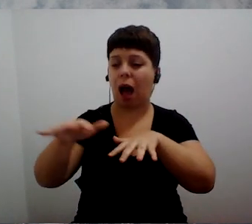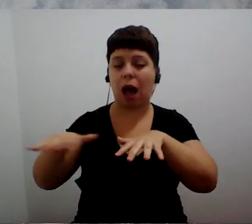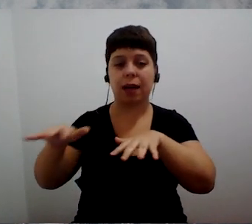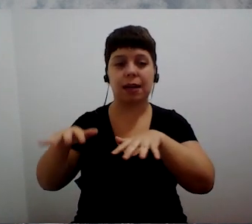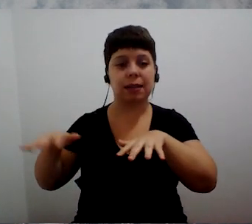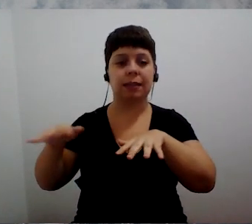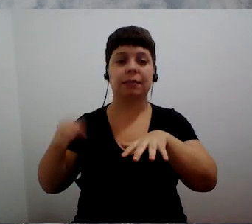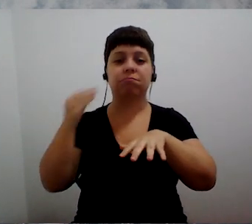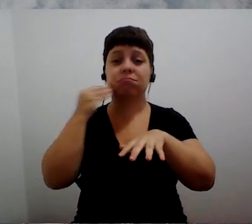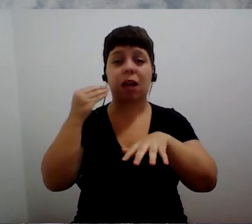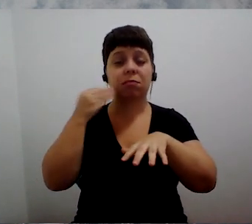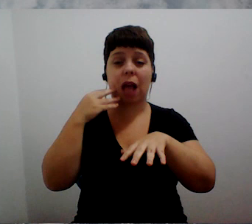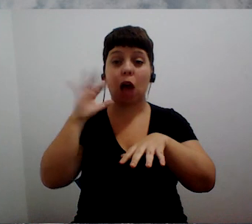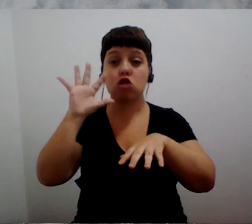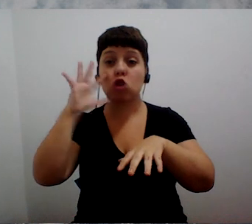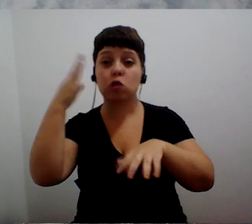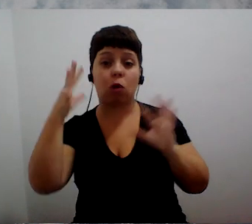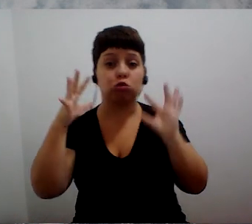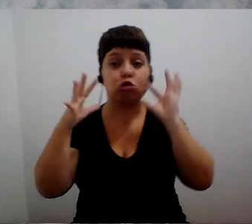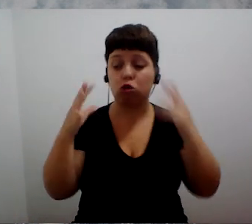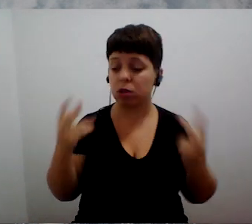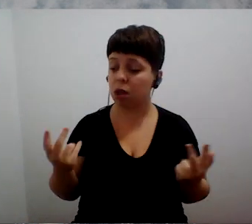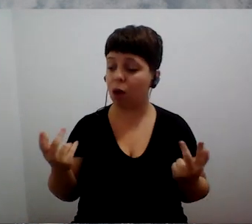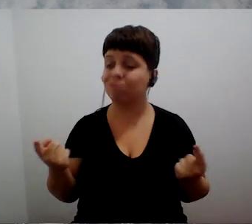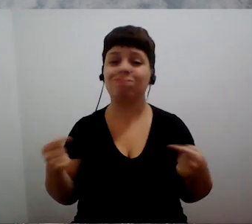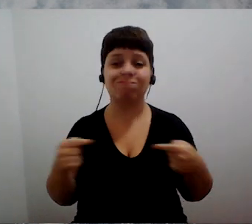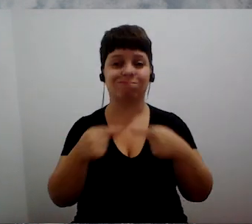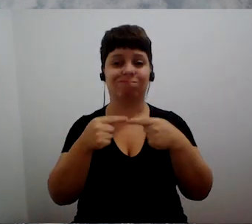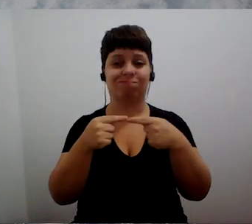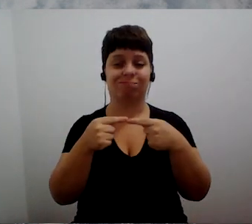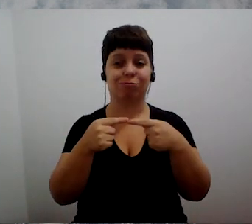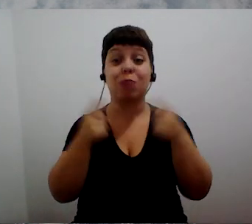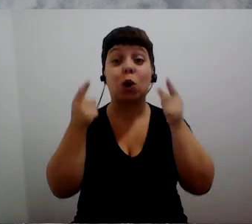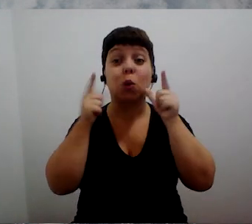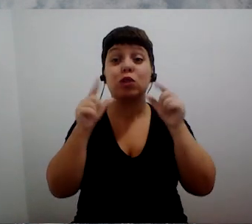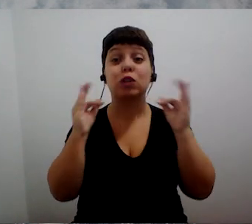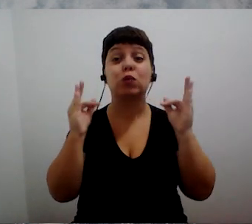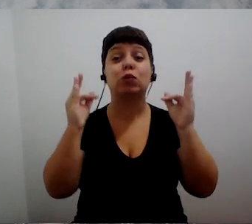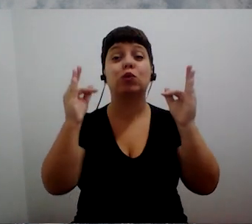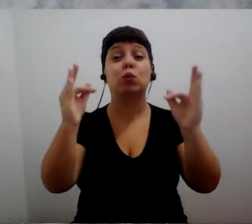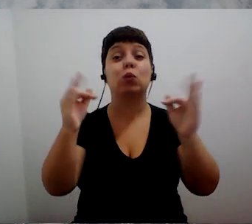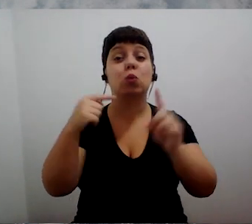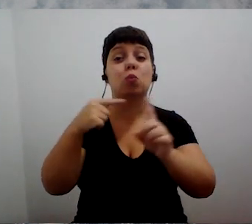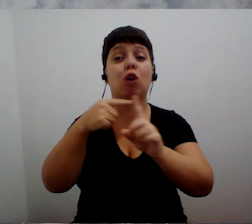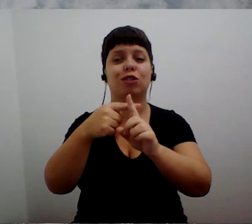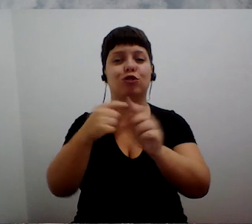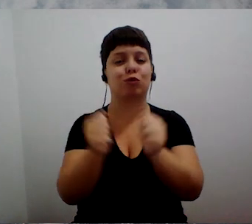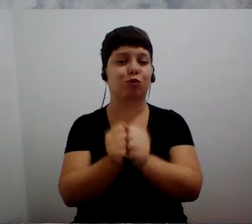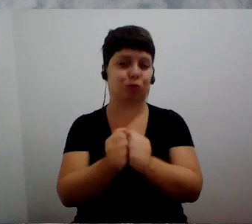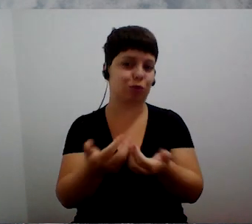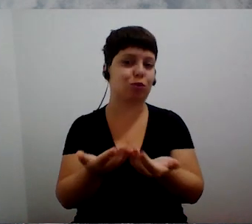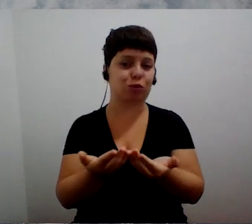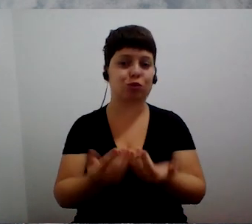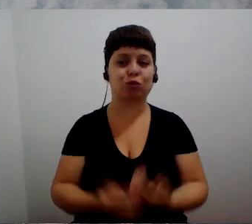the peculiarities of the different sectors and build something that makes sense to everybody. To have